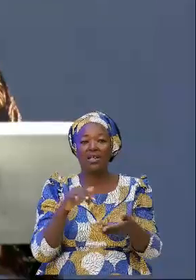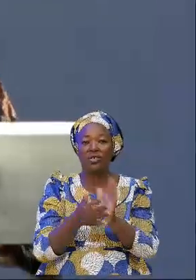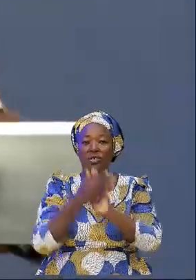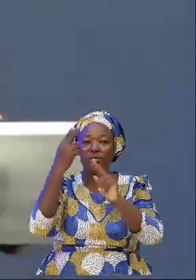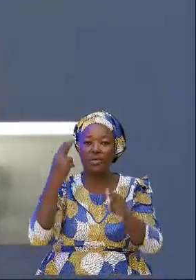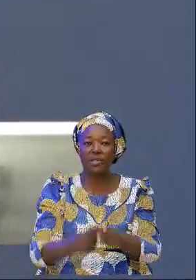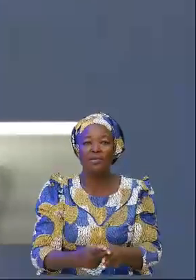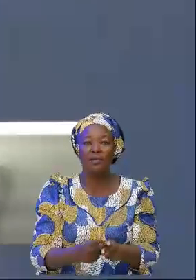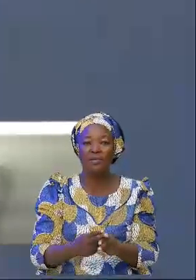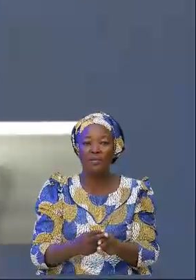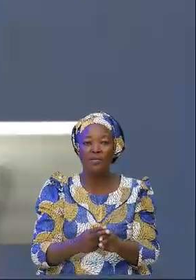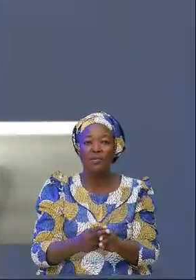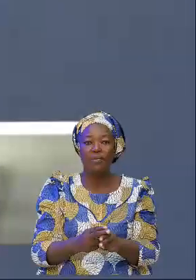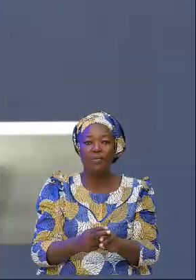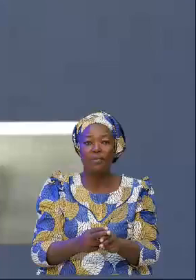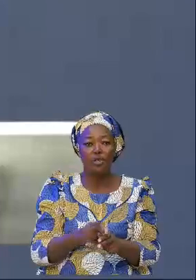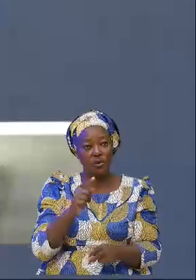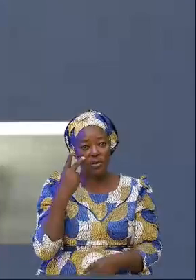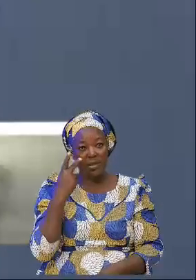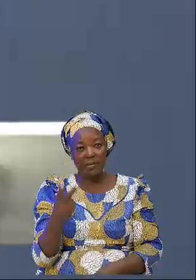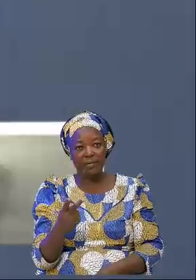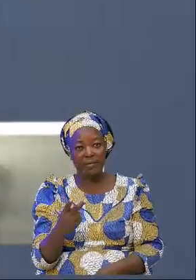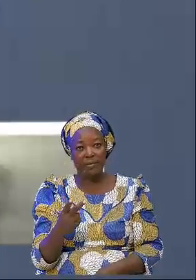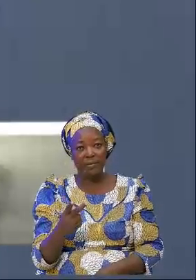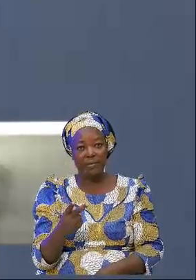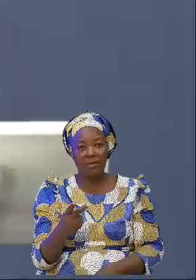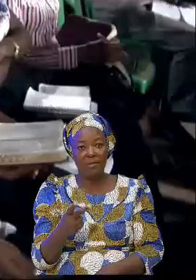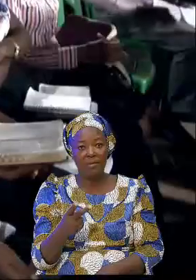against the people of the land.